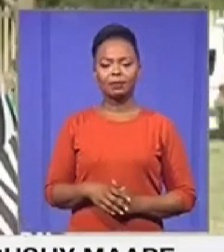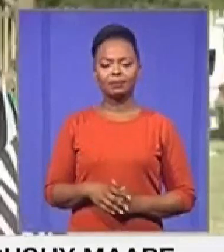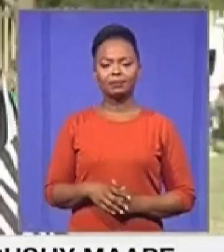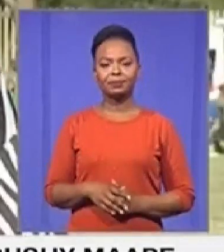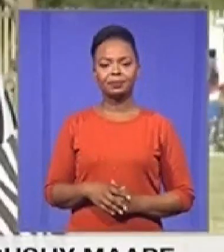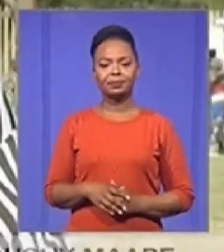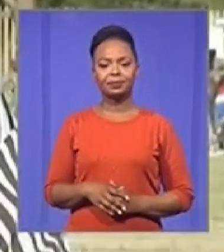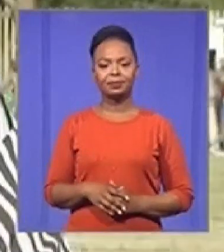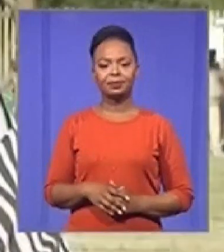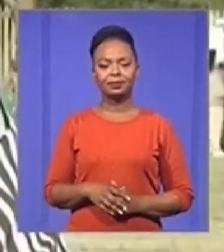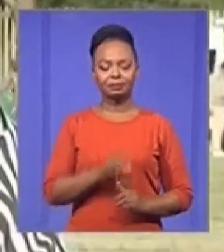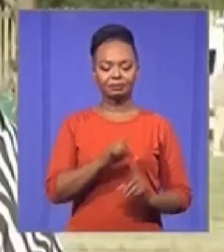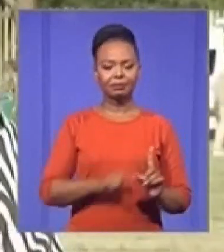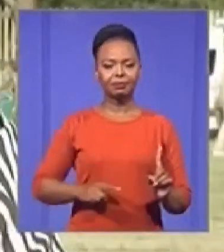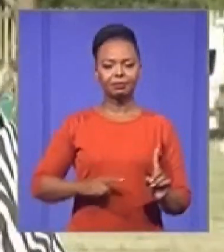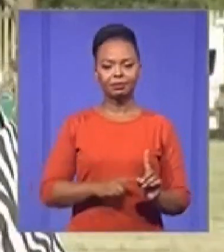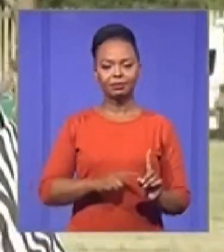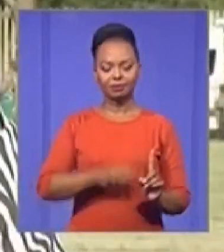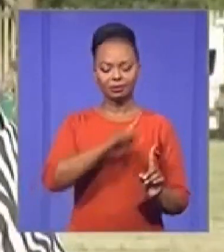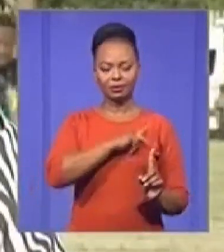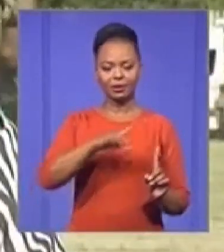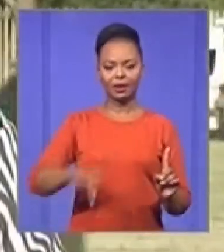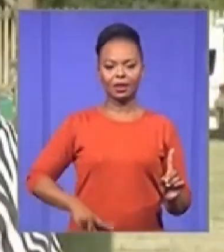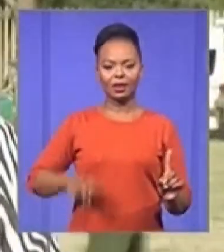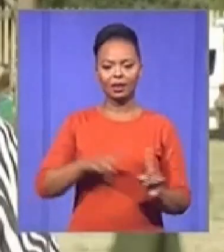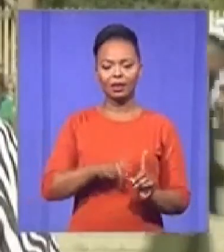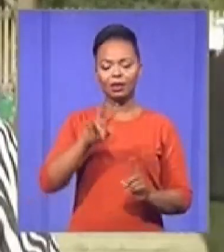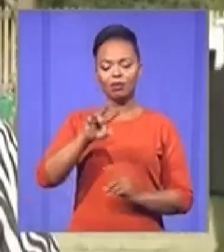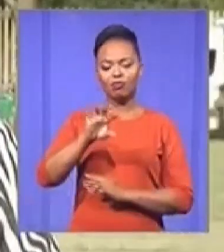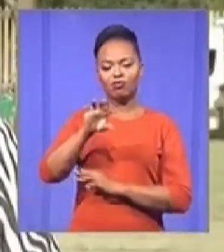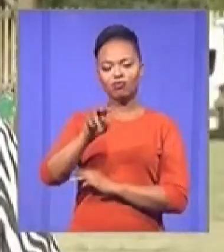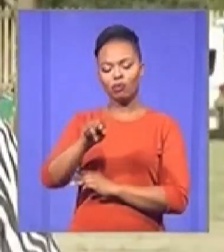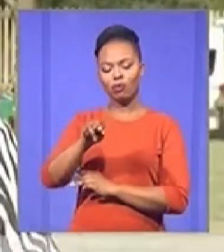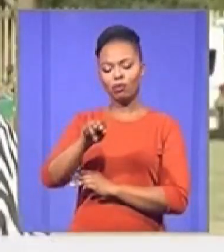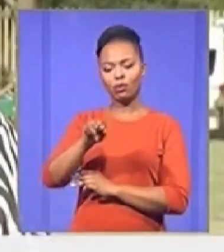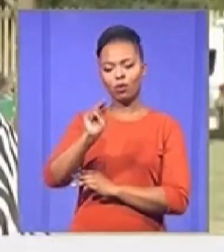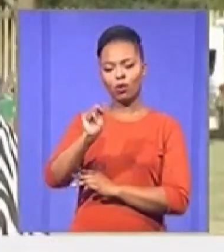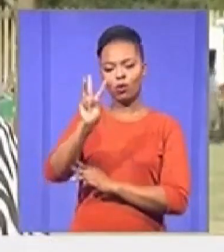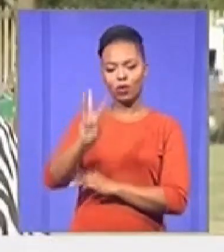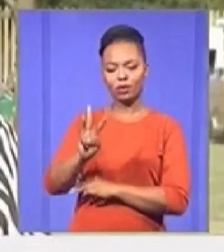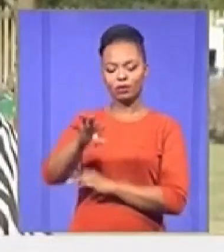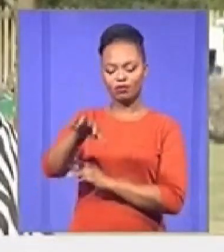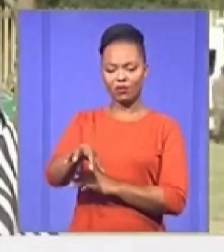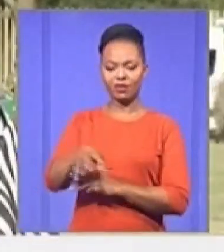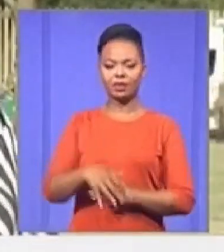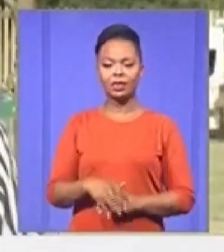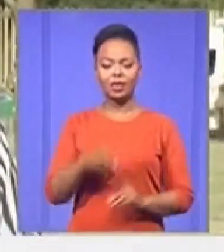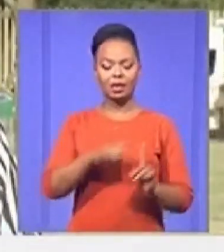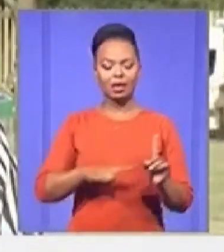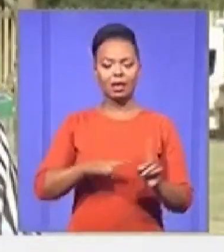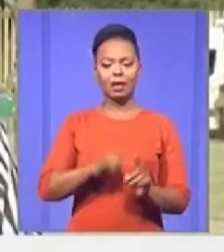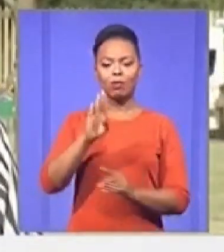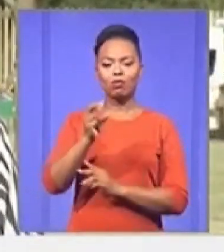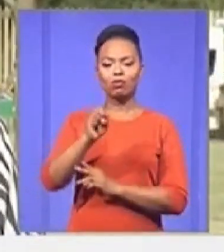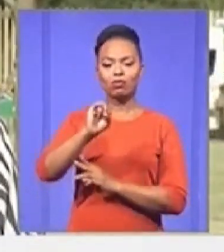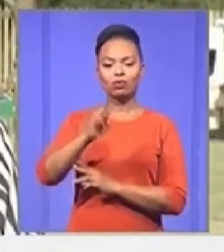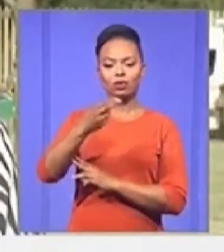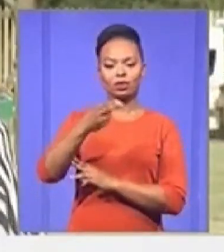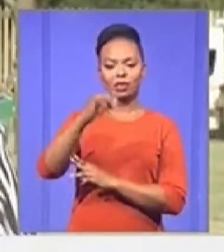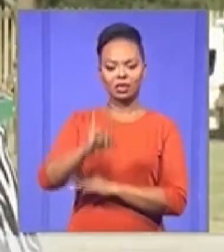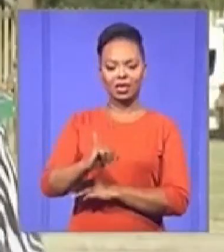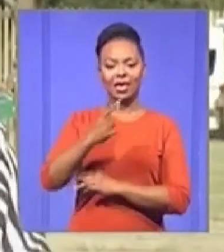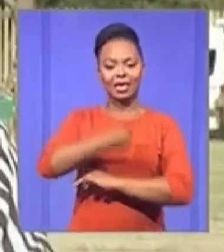Re buisana le tonakgolo ya province ya North West Bushi Mape ka letsatsi lena la tokoloho jolo ka